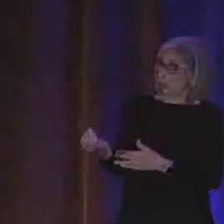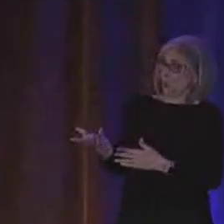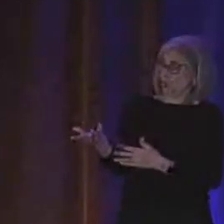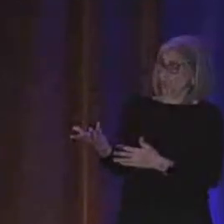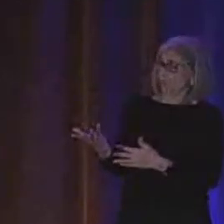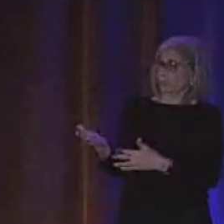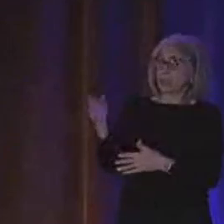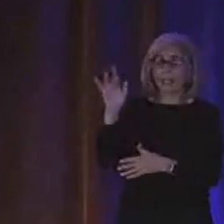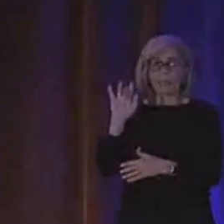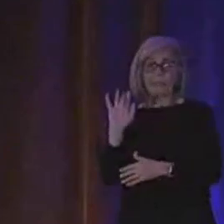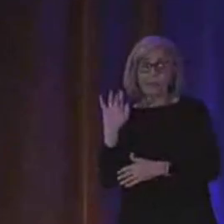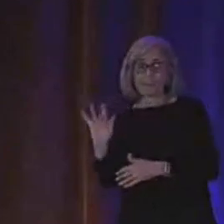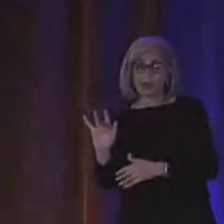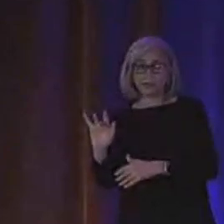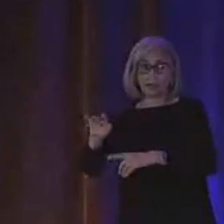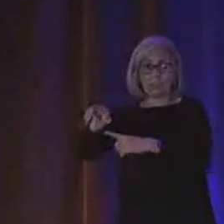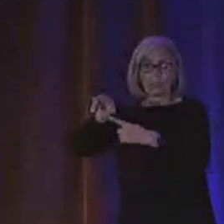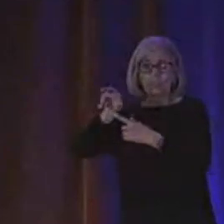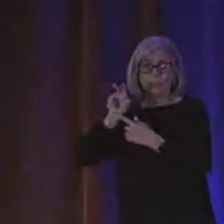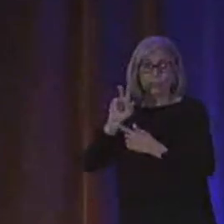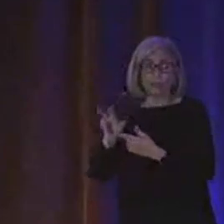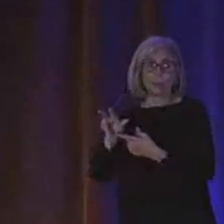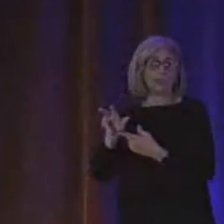on the button, the